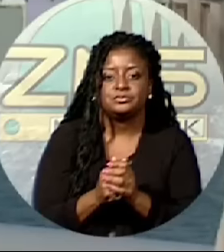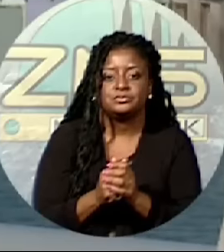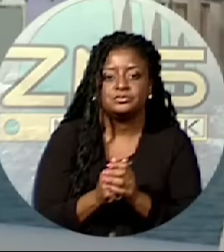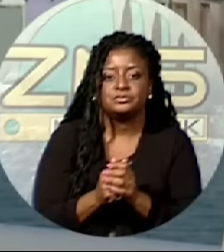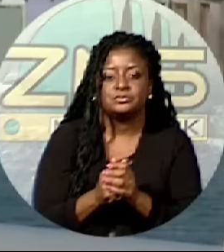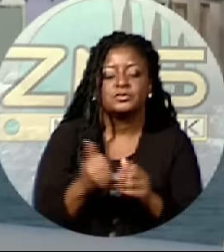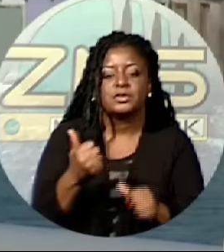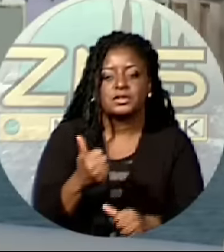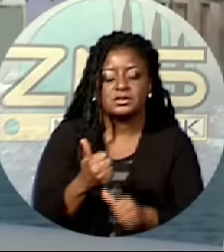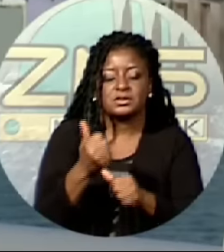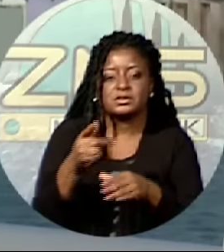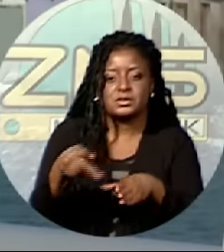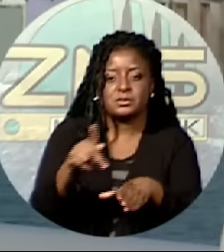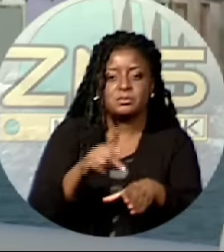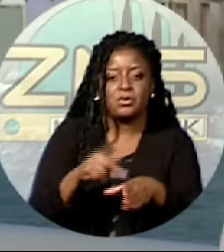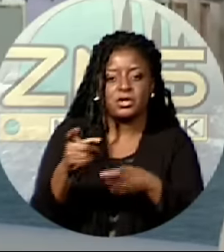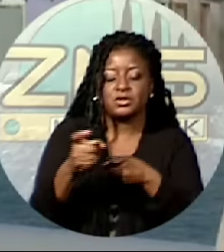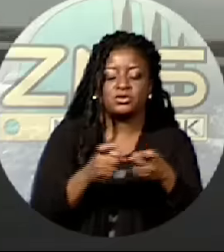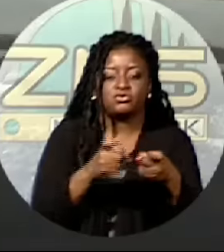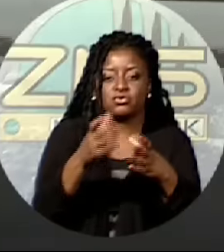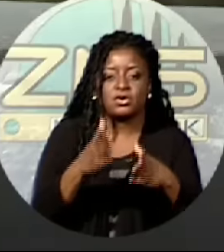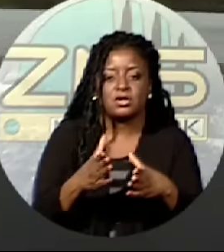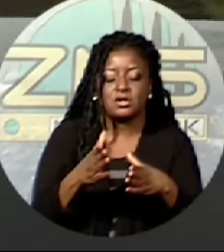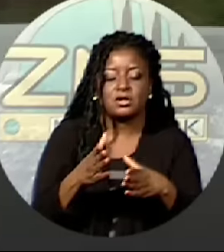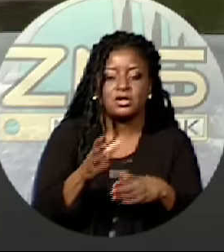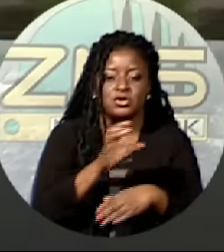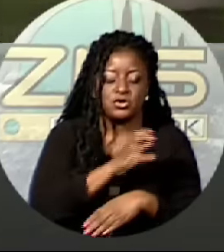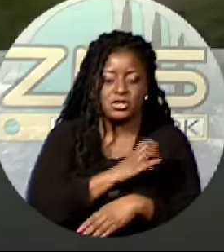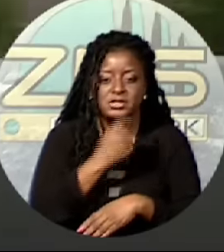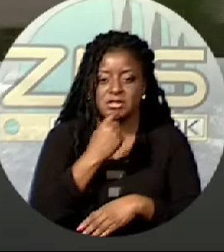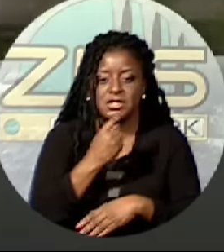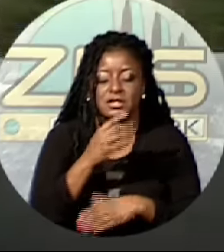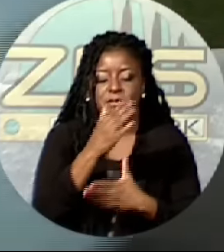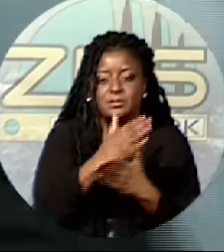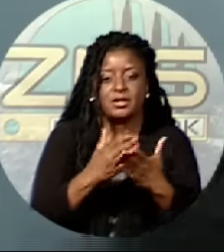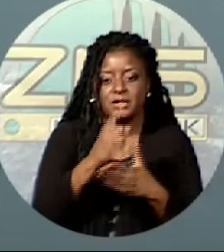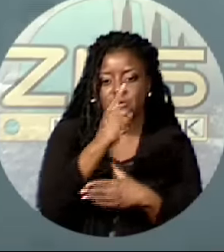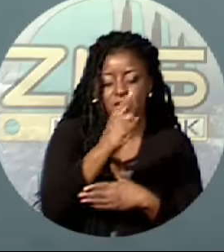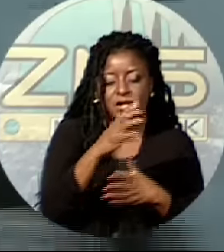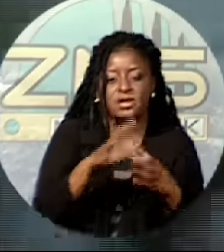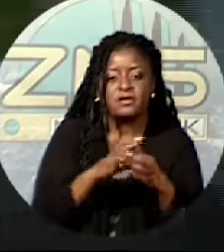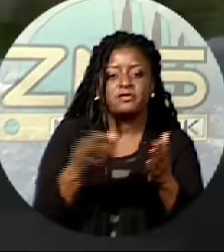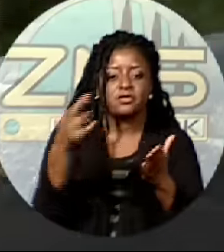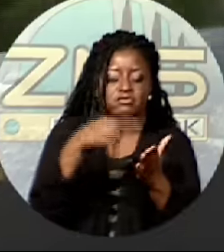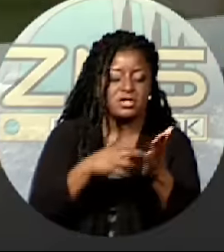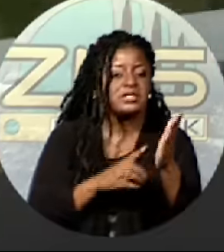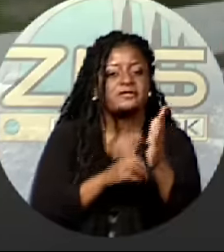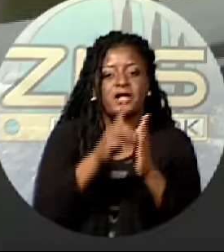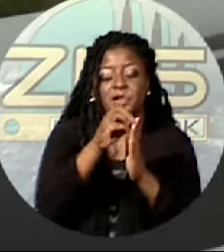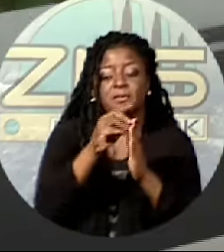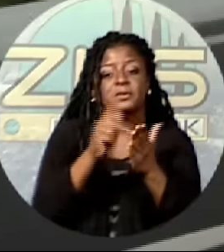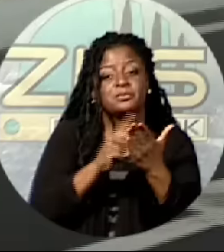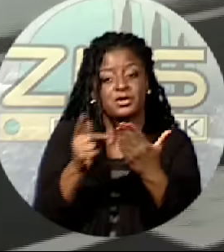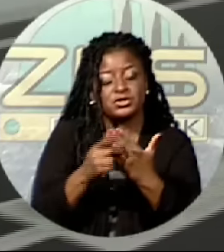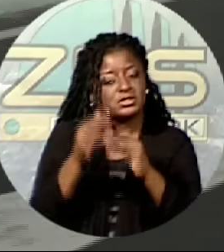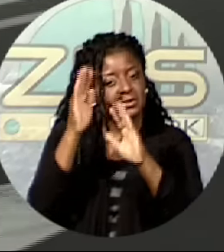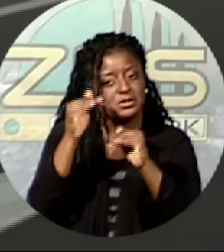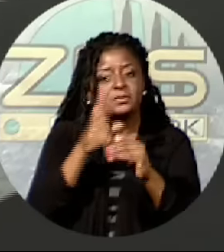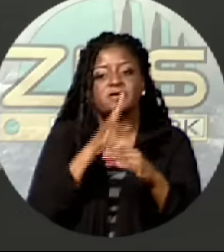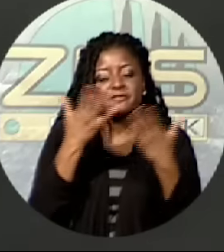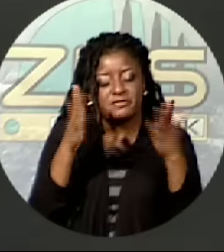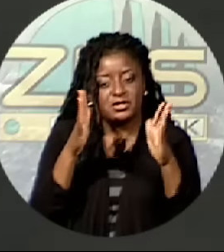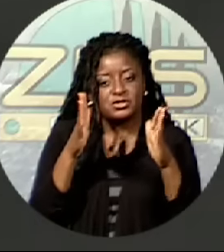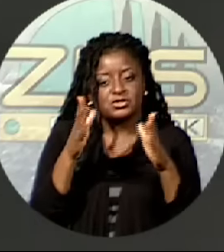Assistant Port Controller Greg Curtis says Phase 1 of the $2.3 million Potter's Quay redevelopment project is expected to be completed